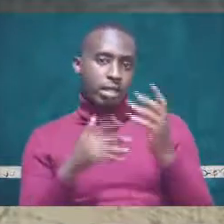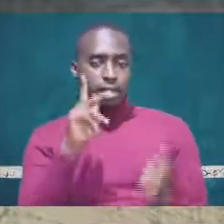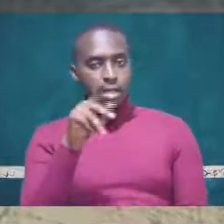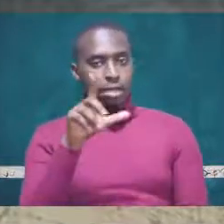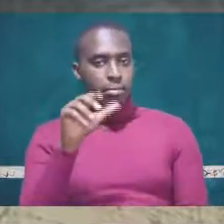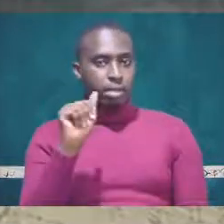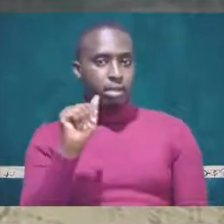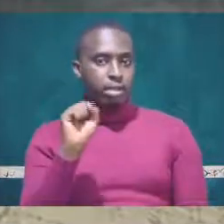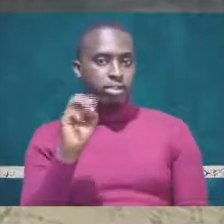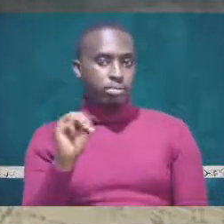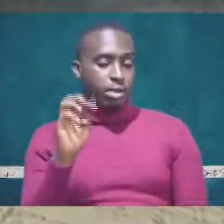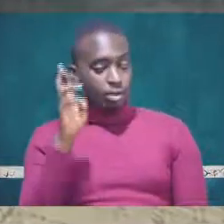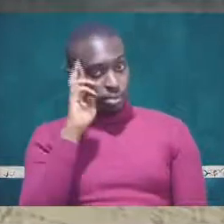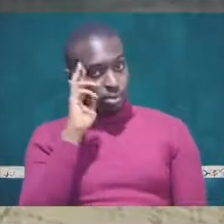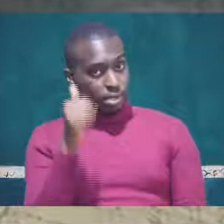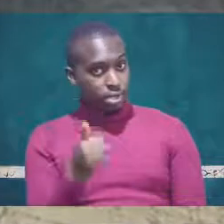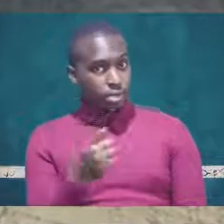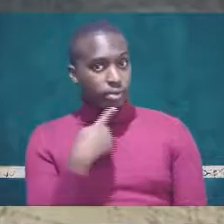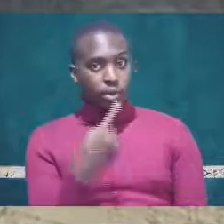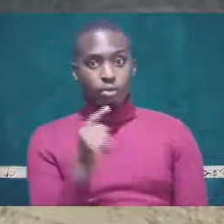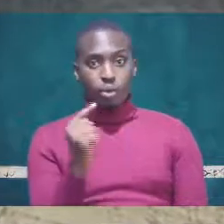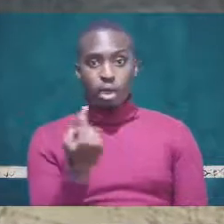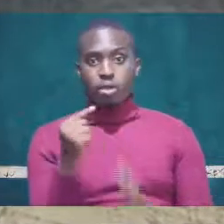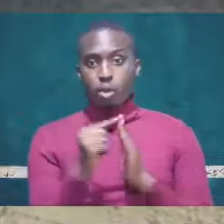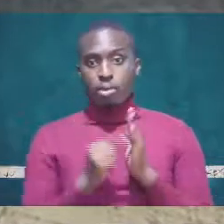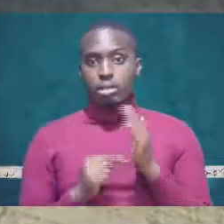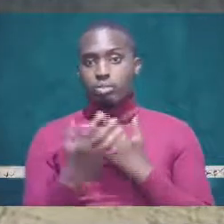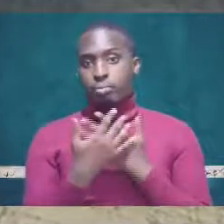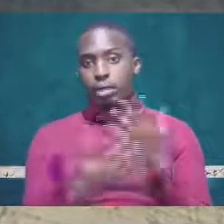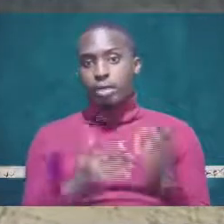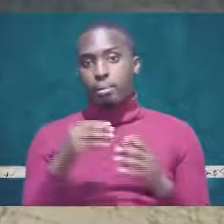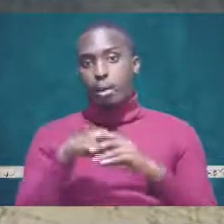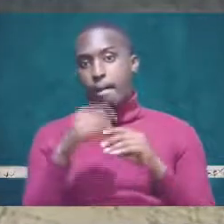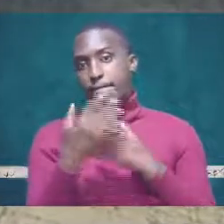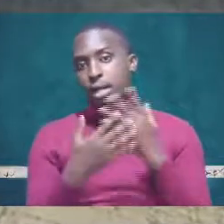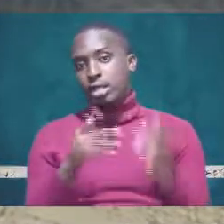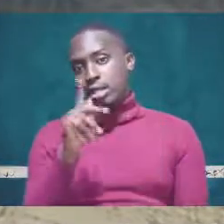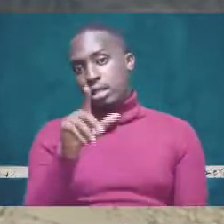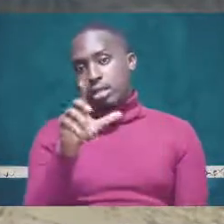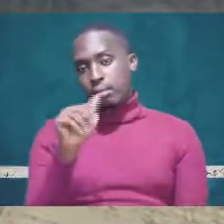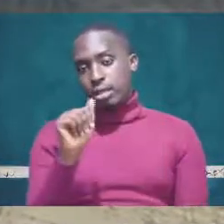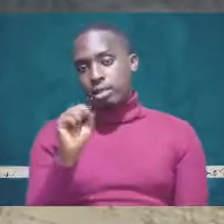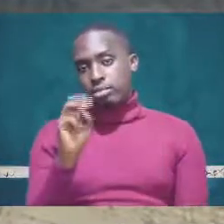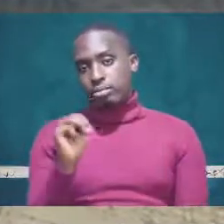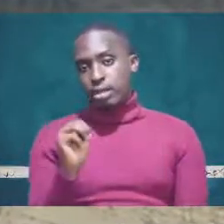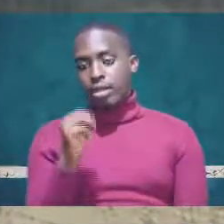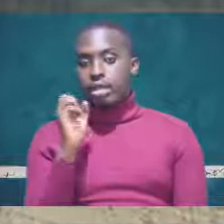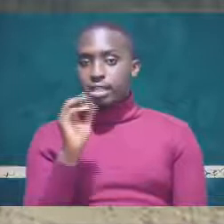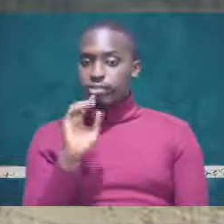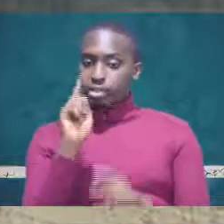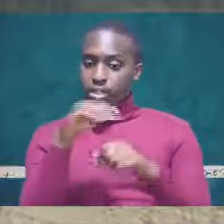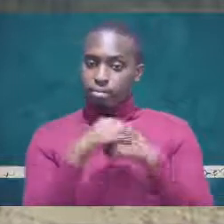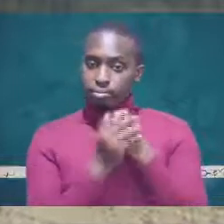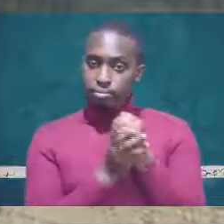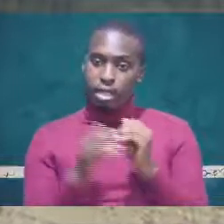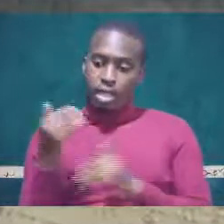Students, do you still remember that? We mentioned one of the major components of blood is blood plasma. So the tissue fluid which is going to be formed